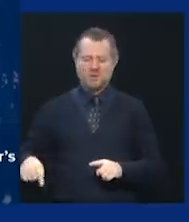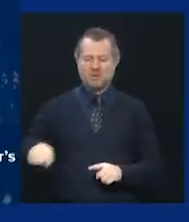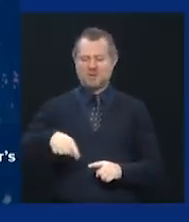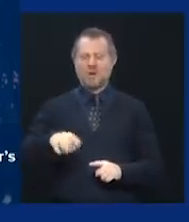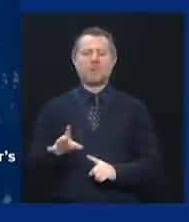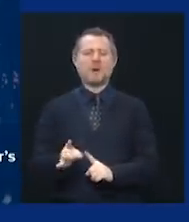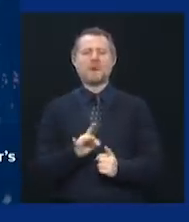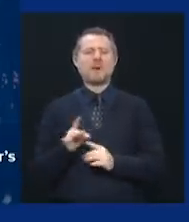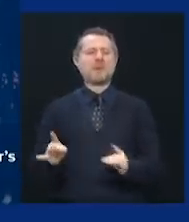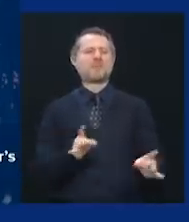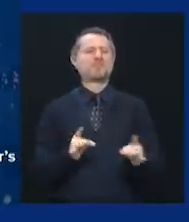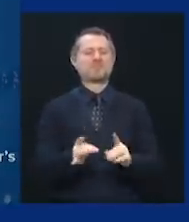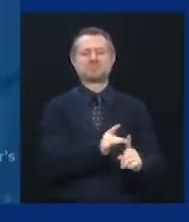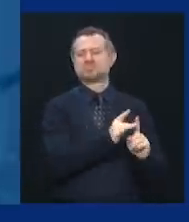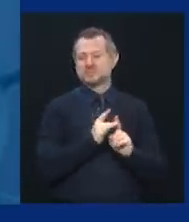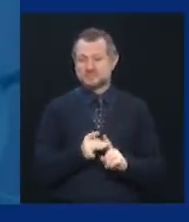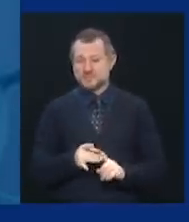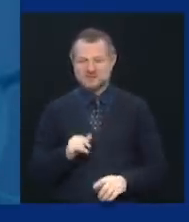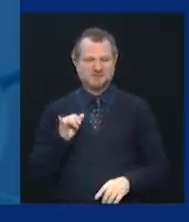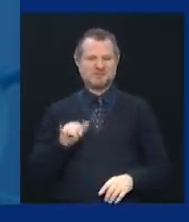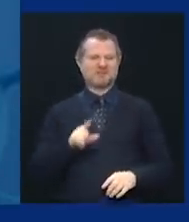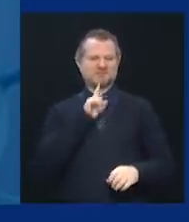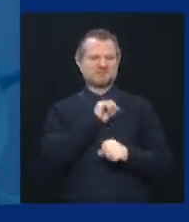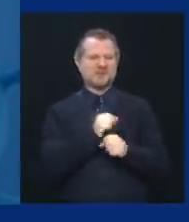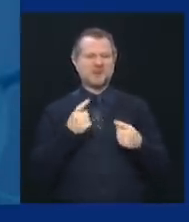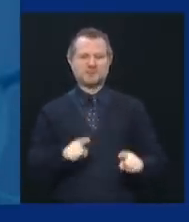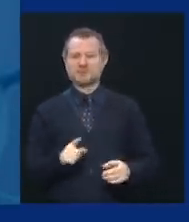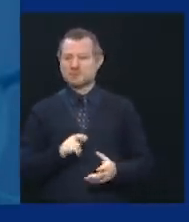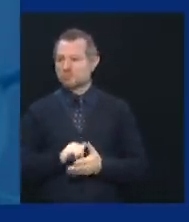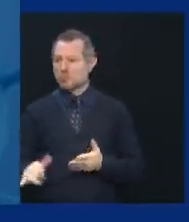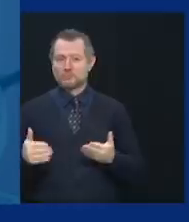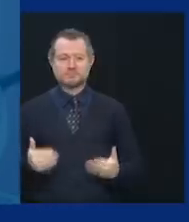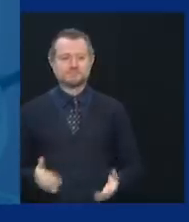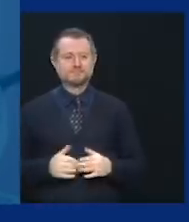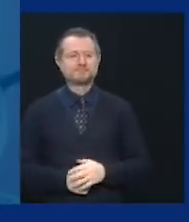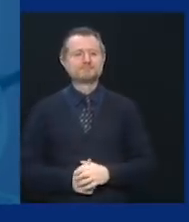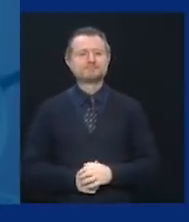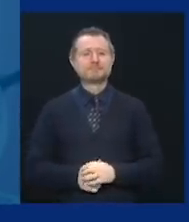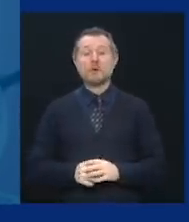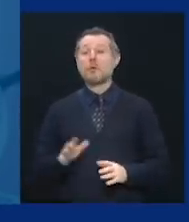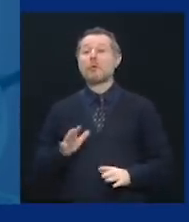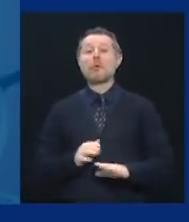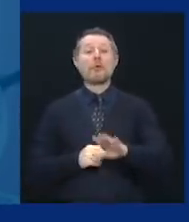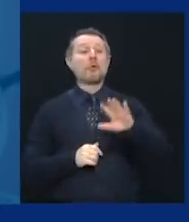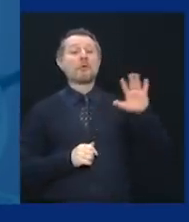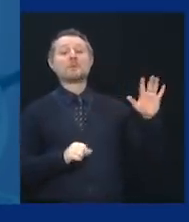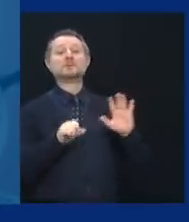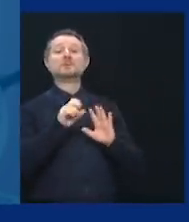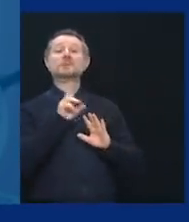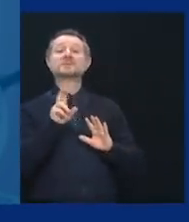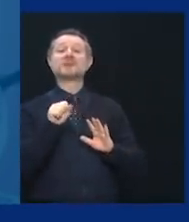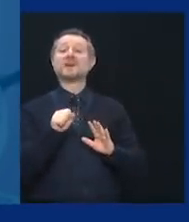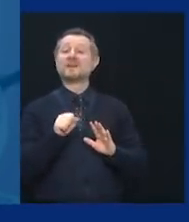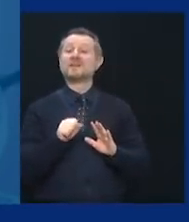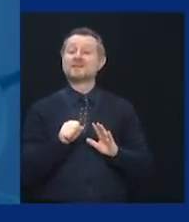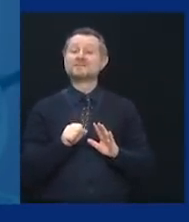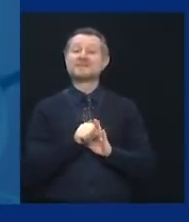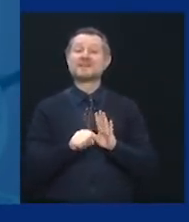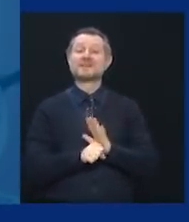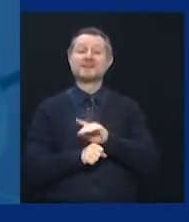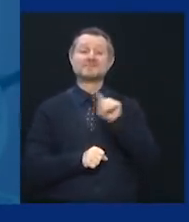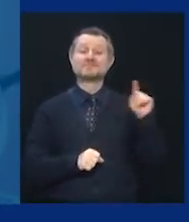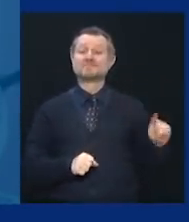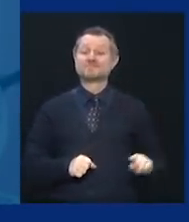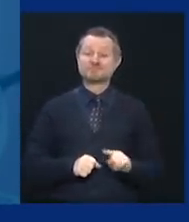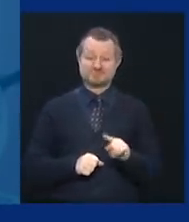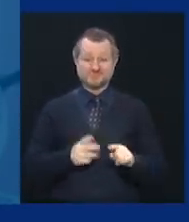take precautions. That's what we're seeing in New York State. That's what you're seeing all across this country. And that's the